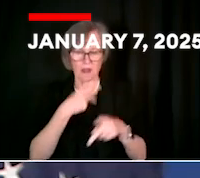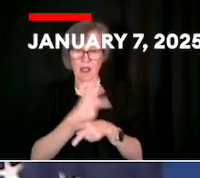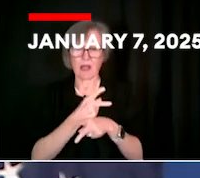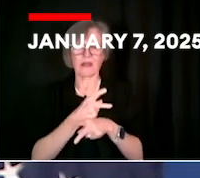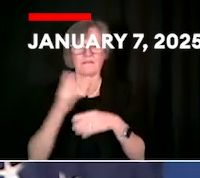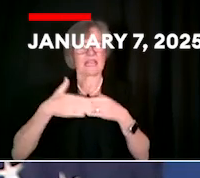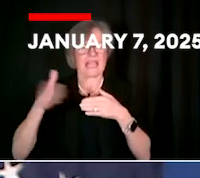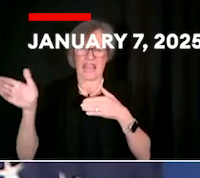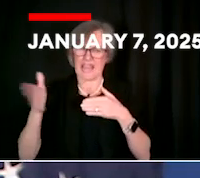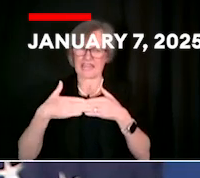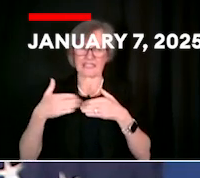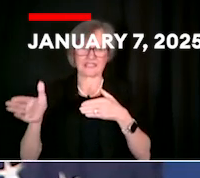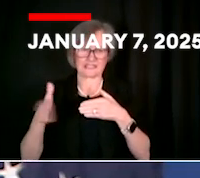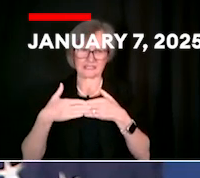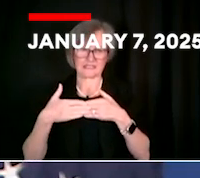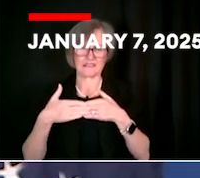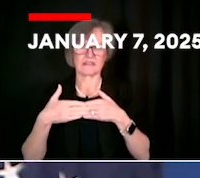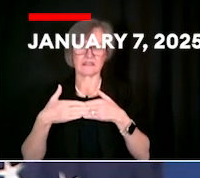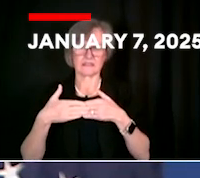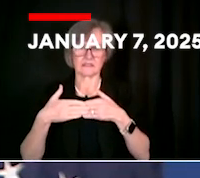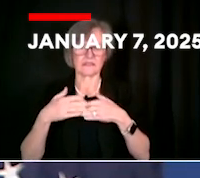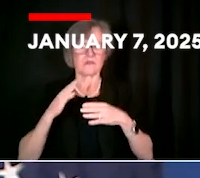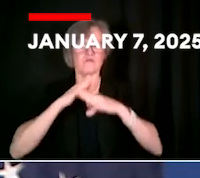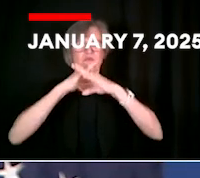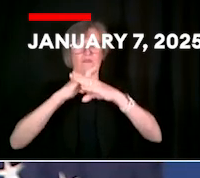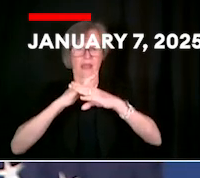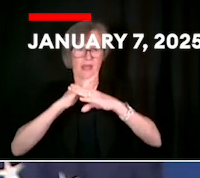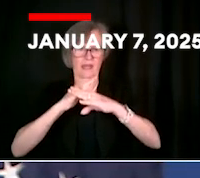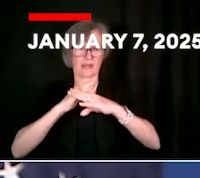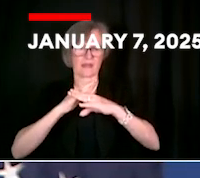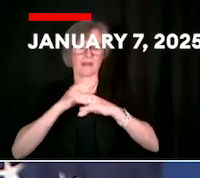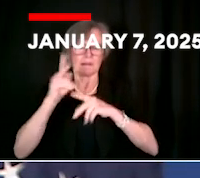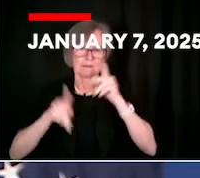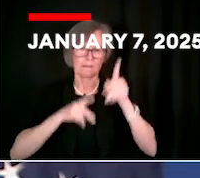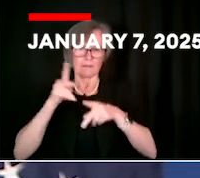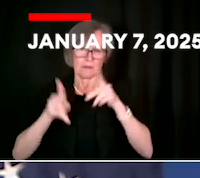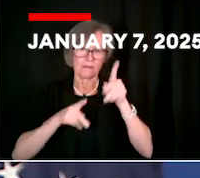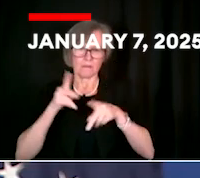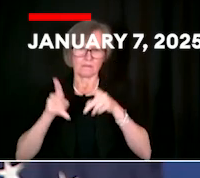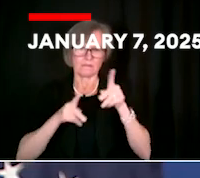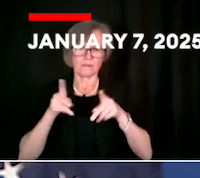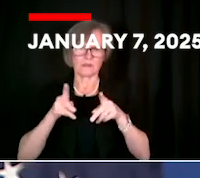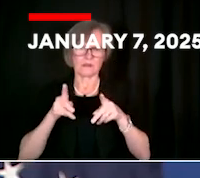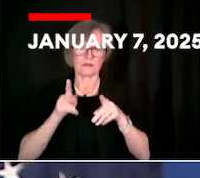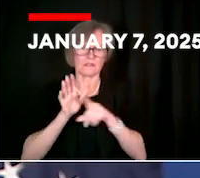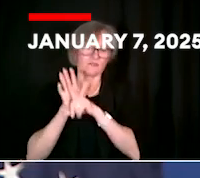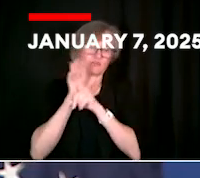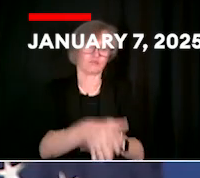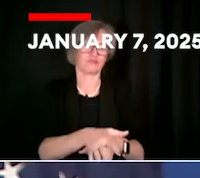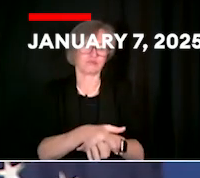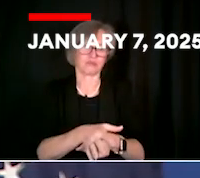gates that are up to prevent people from being shoved to the tracks.